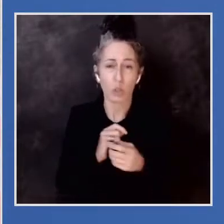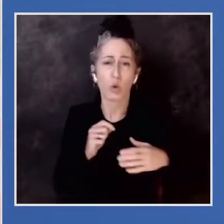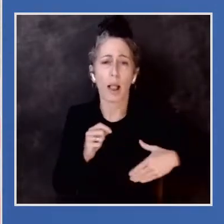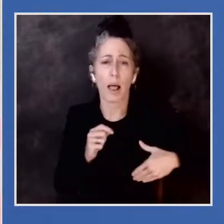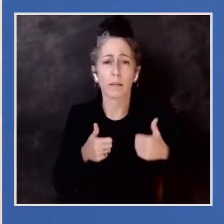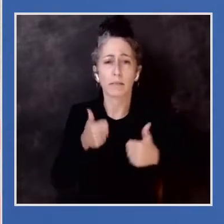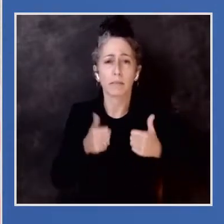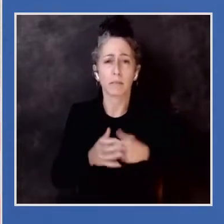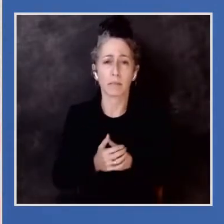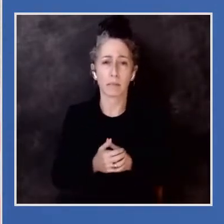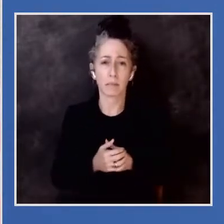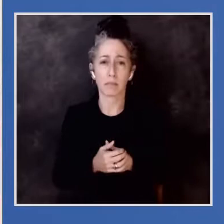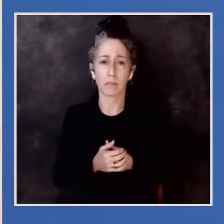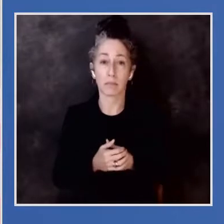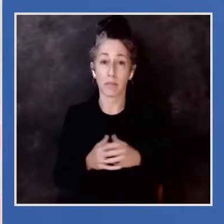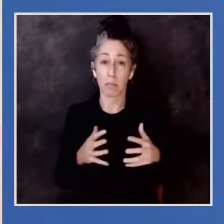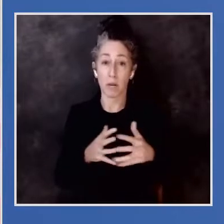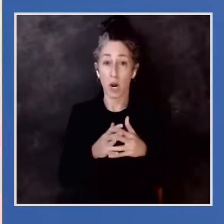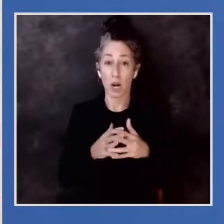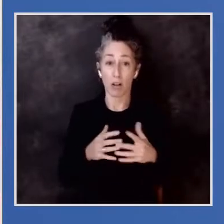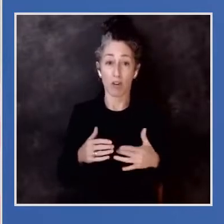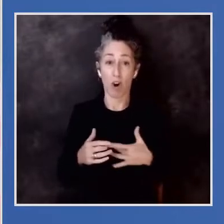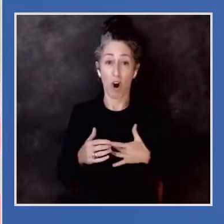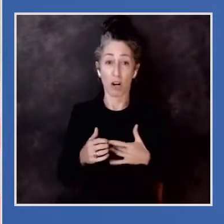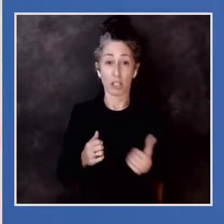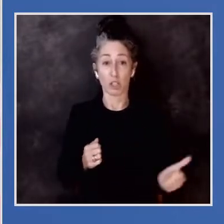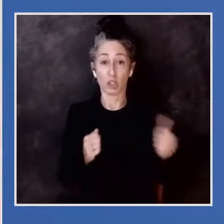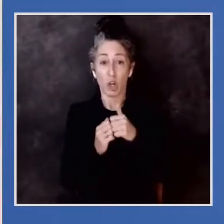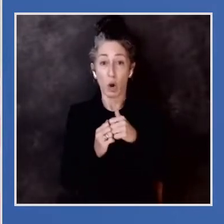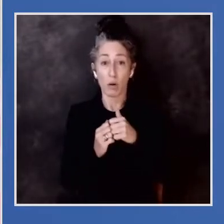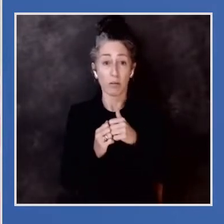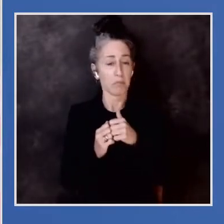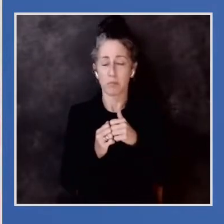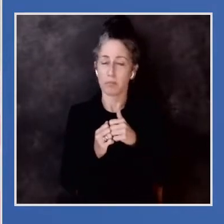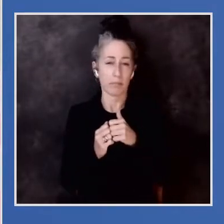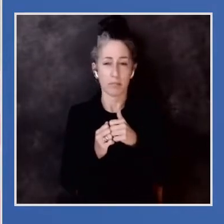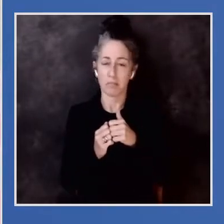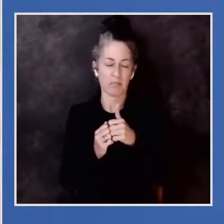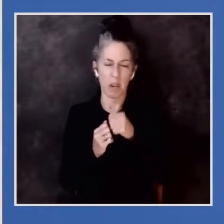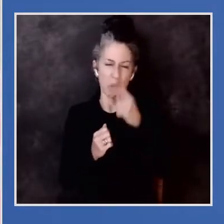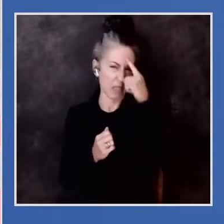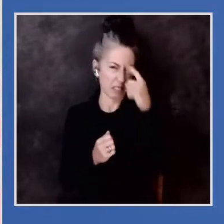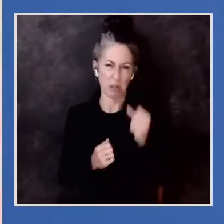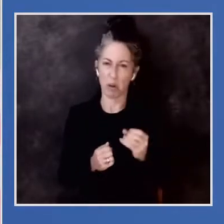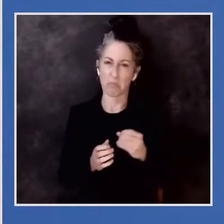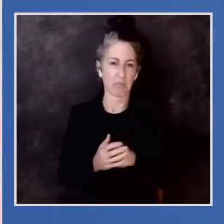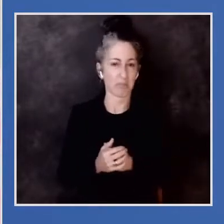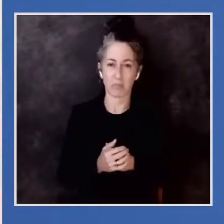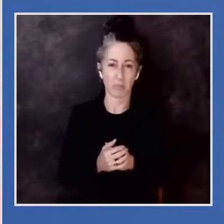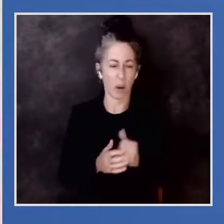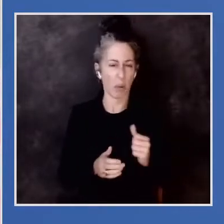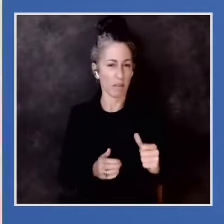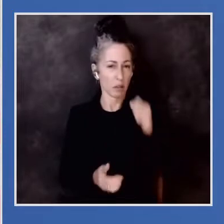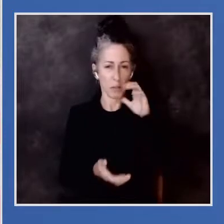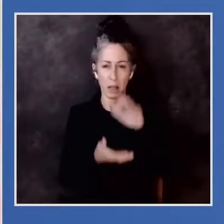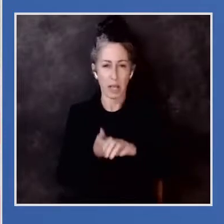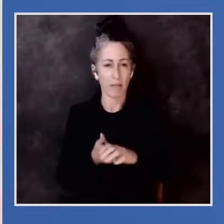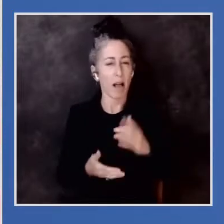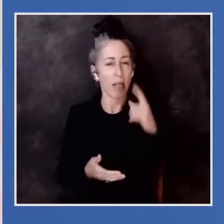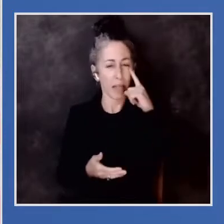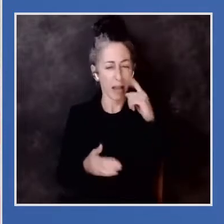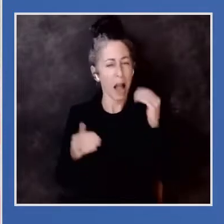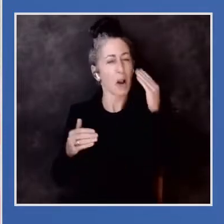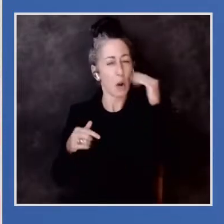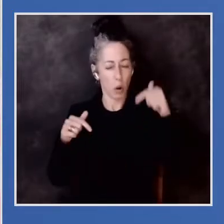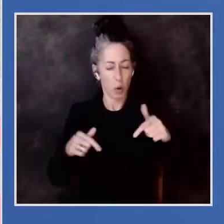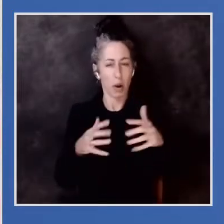stone? I don't think so. I refuse to believe it. I know this country. I